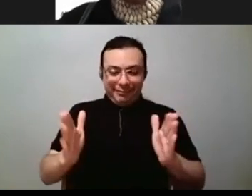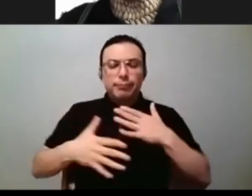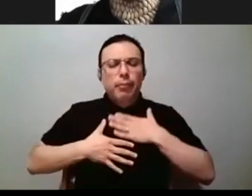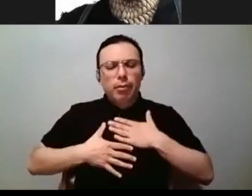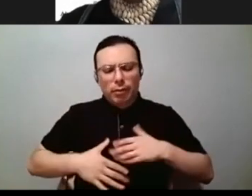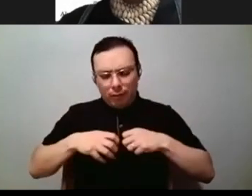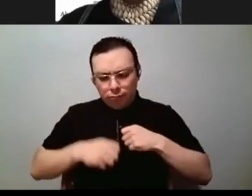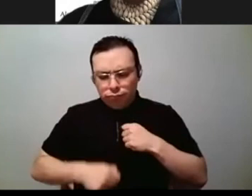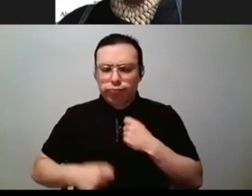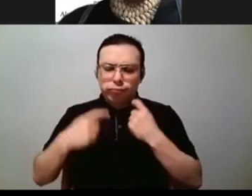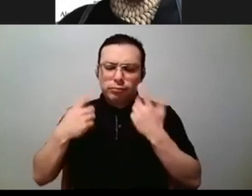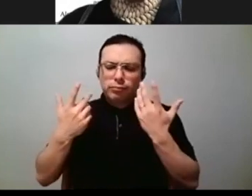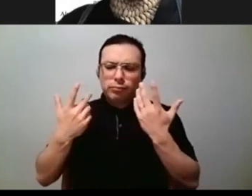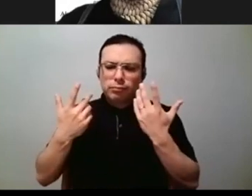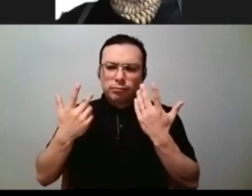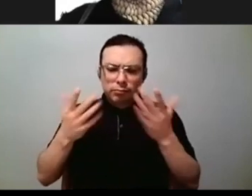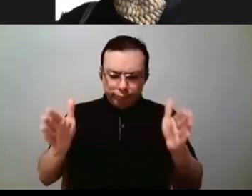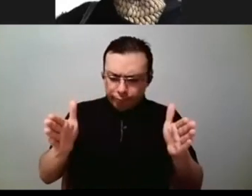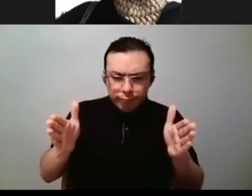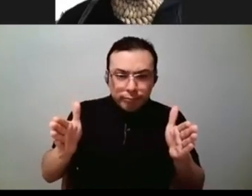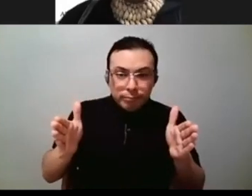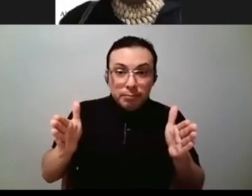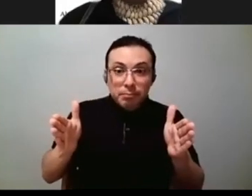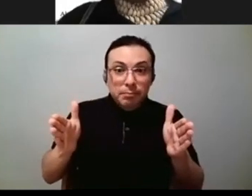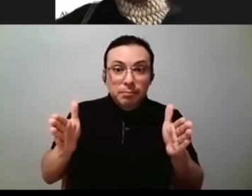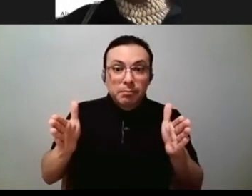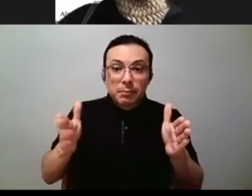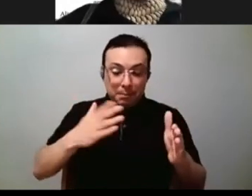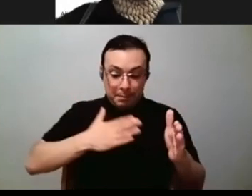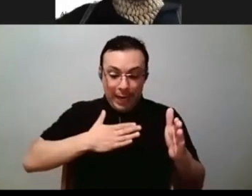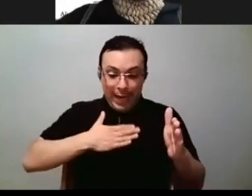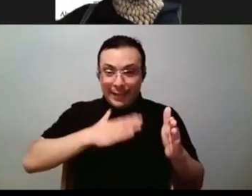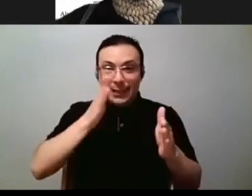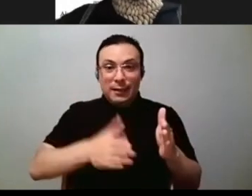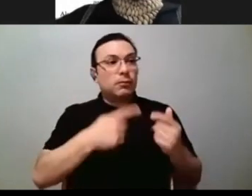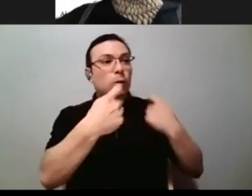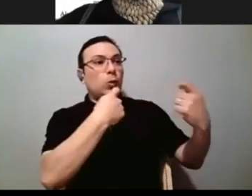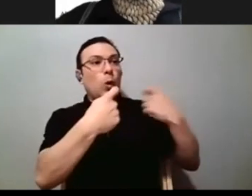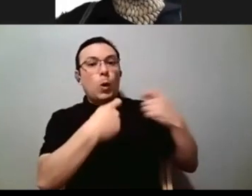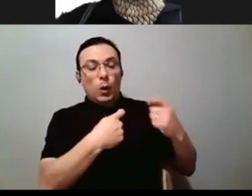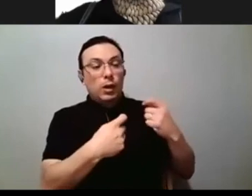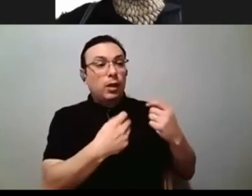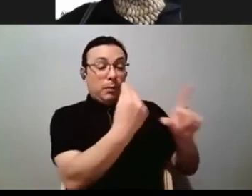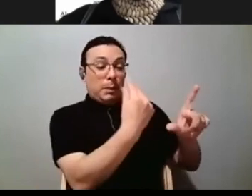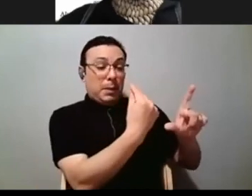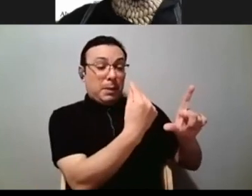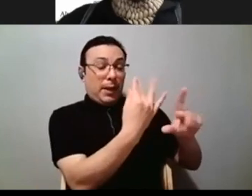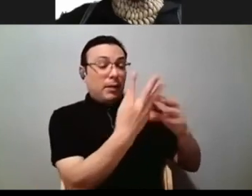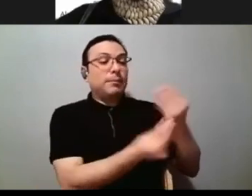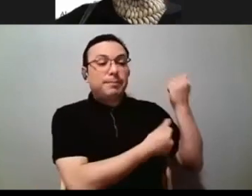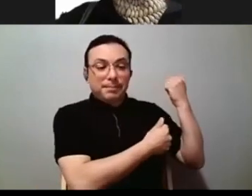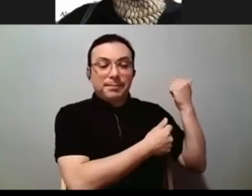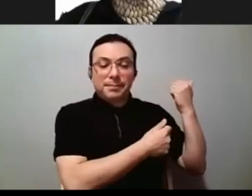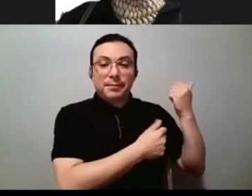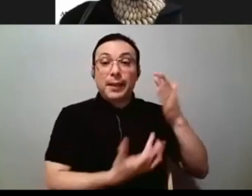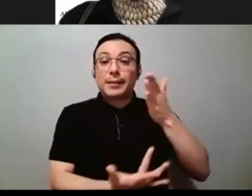happens you know so that's a whole other thing that happened you know that the technology has just completely